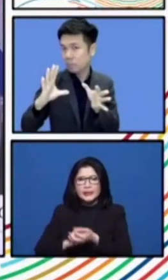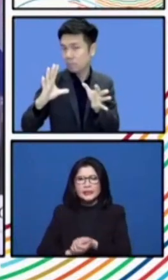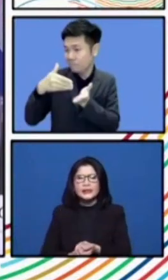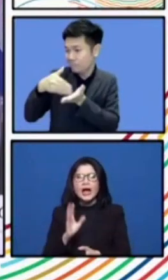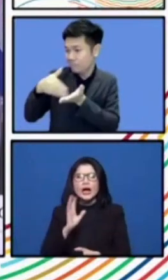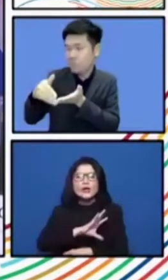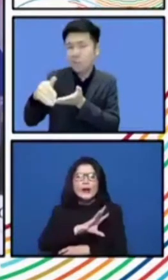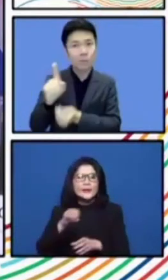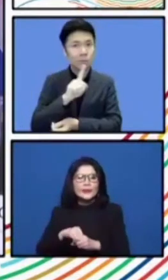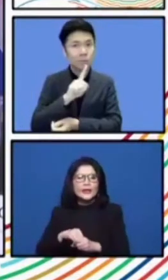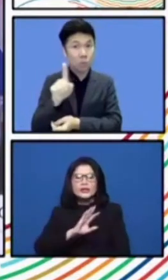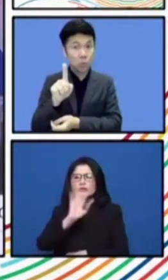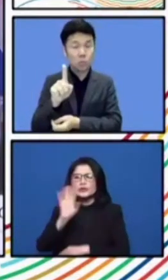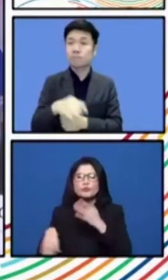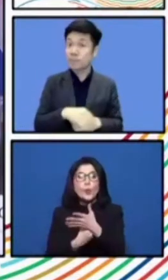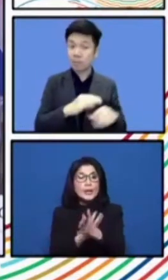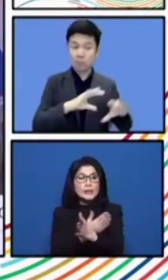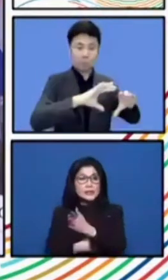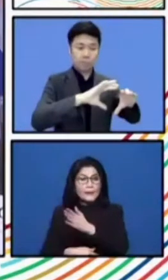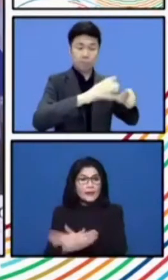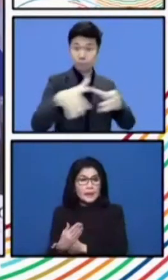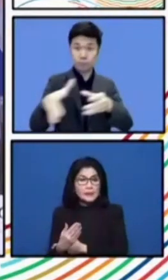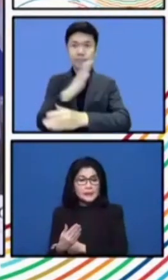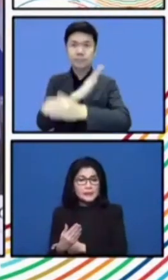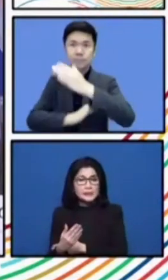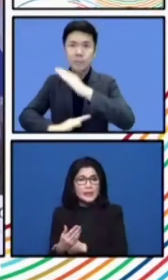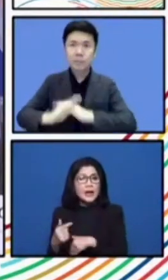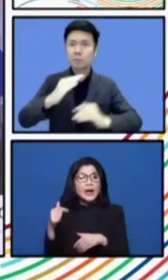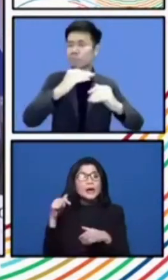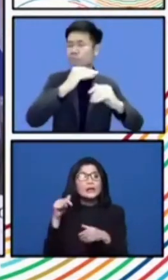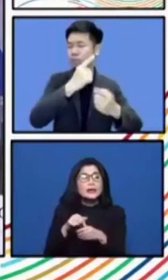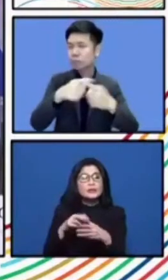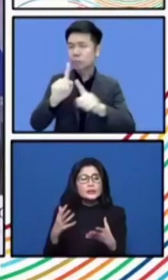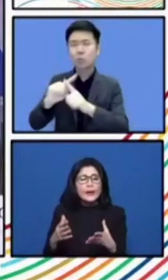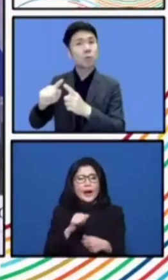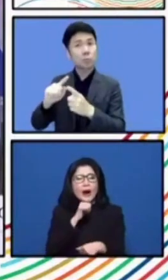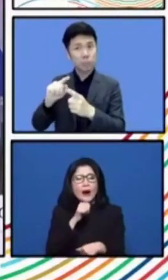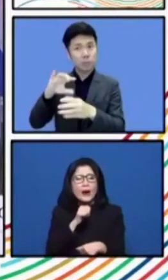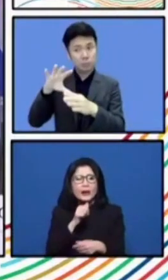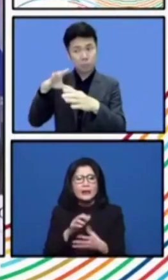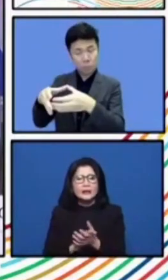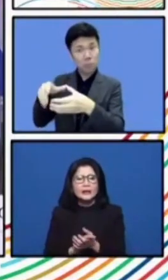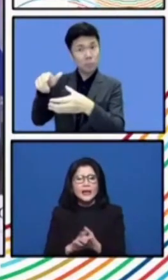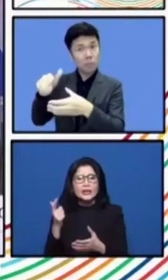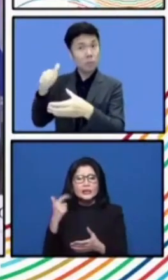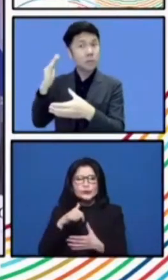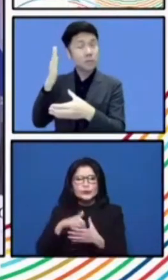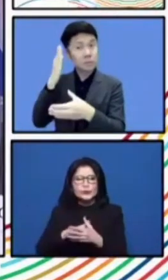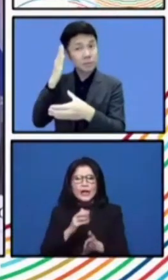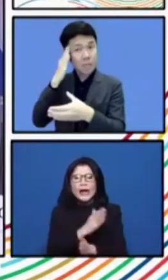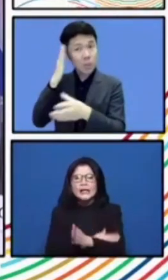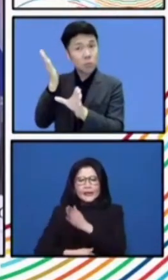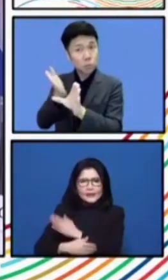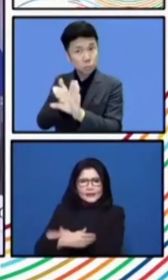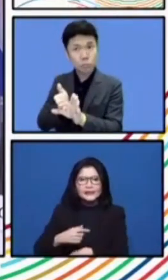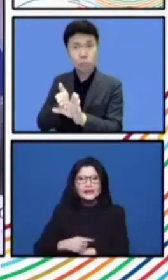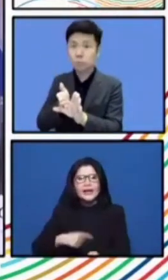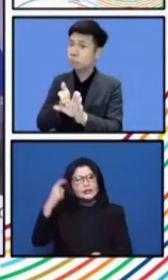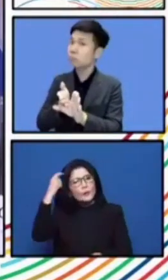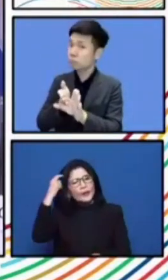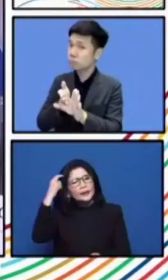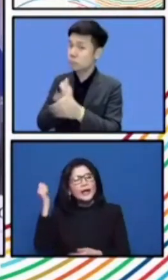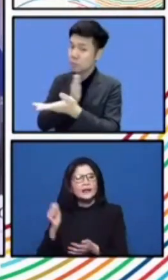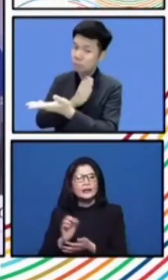disabilities including person with psychosocial and intellectual disabilities and uh and other